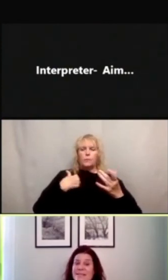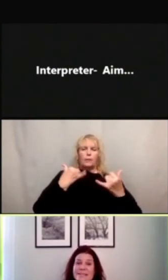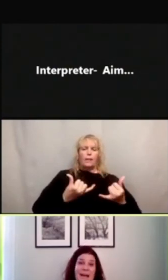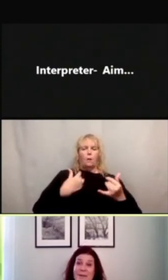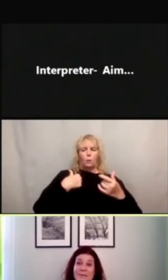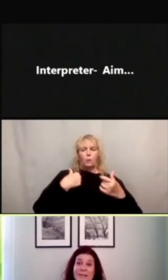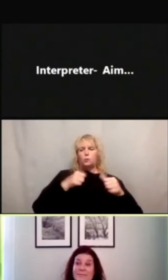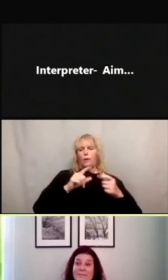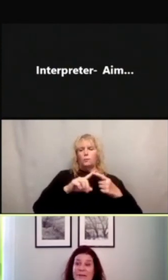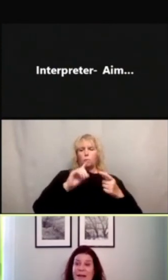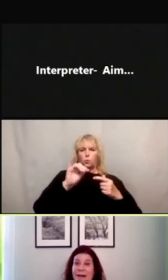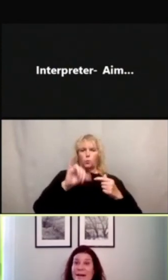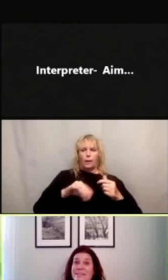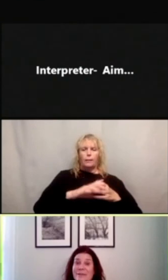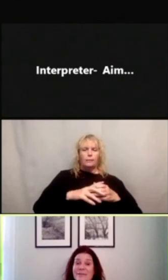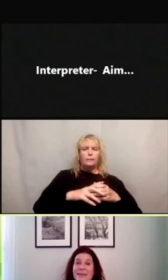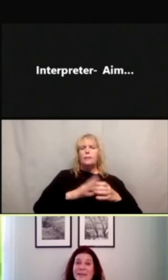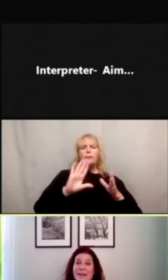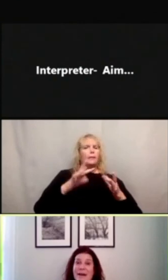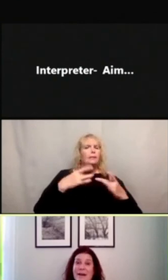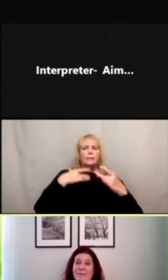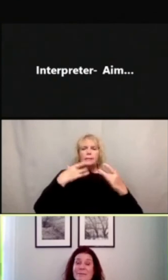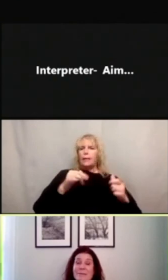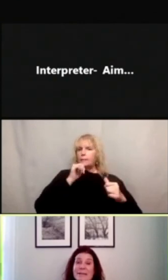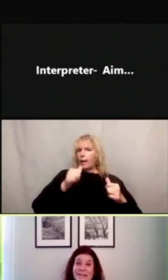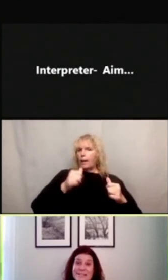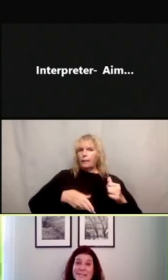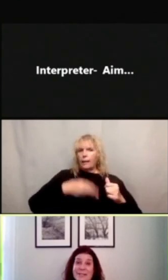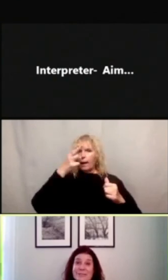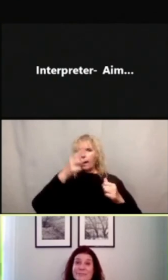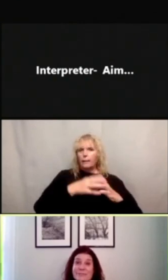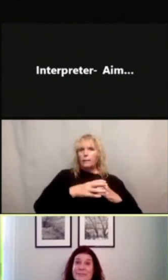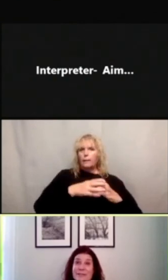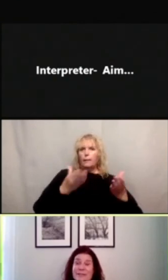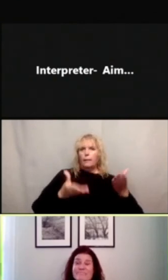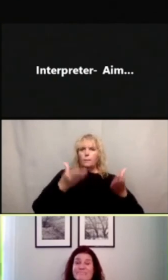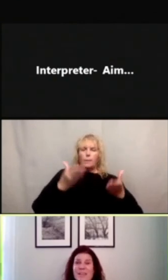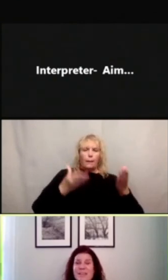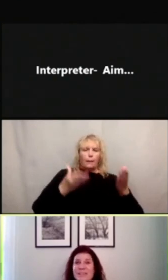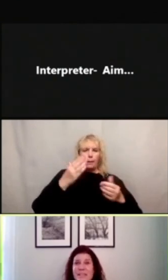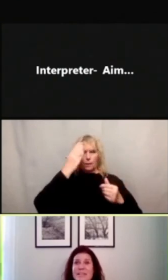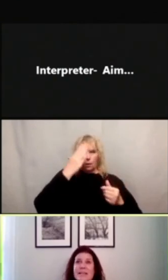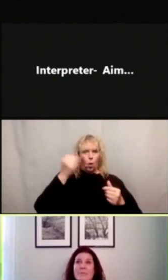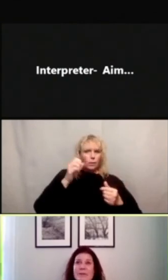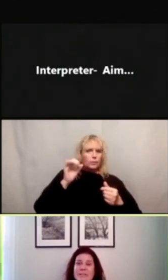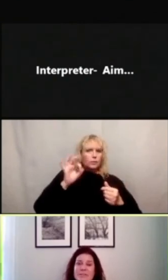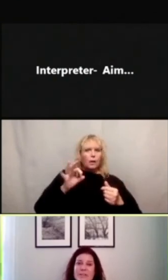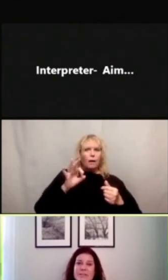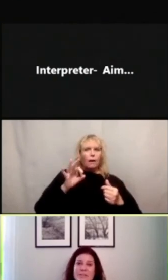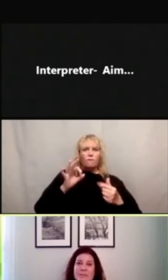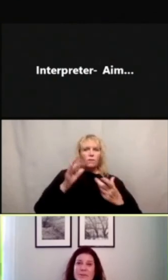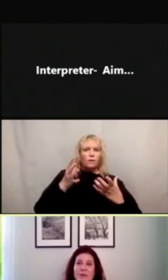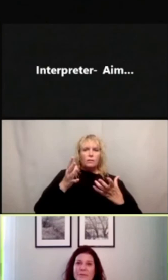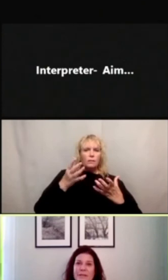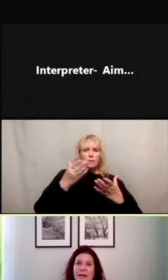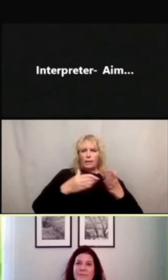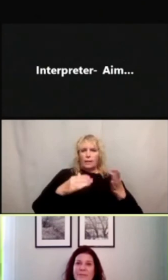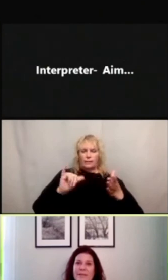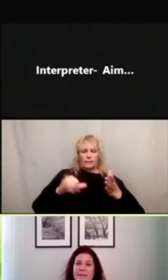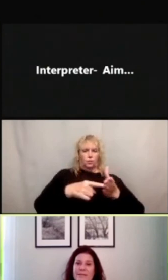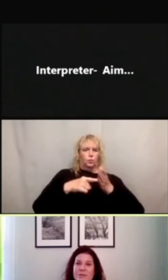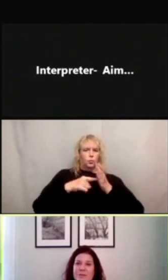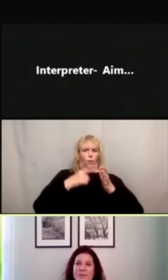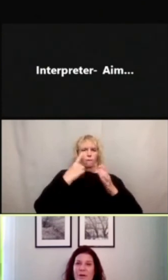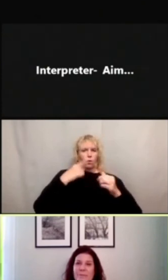It tends to not be very high. So I think maybe because of the needs that were illustrated to us through COVID,